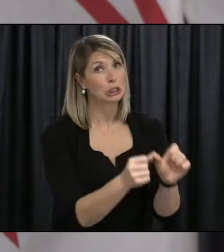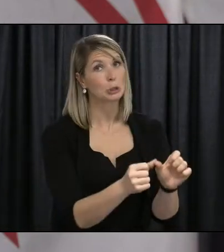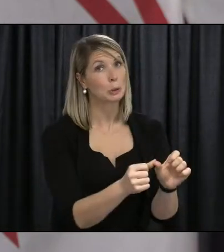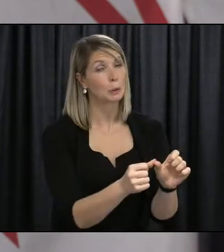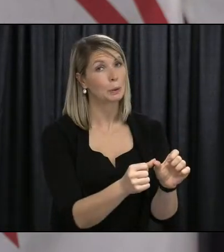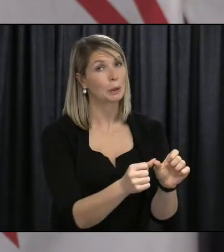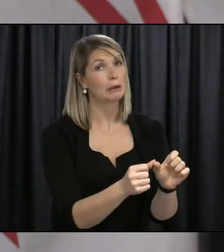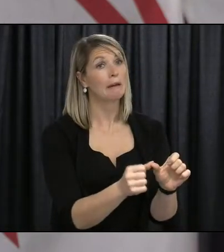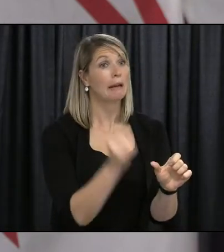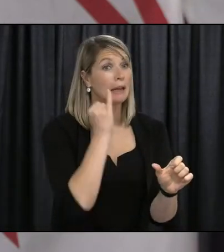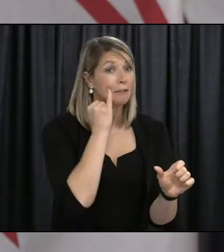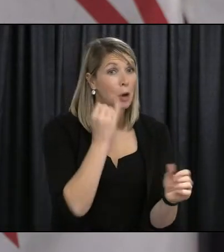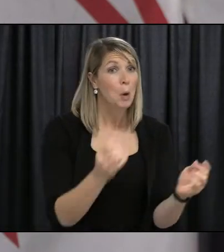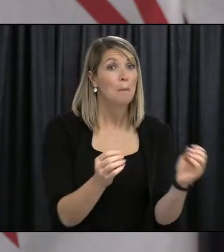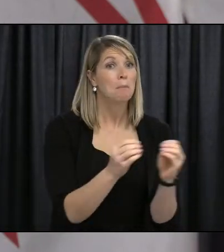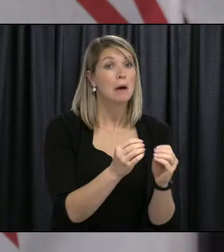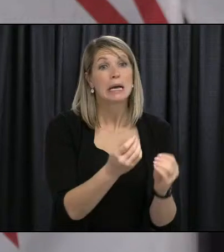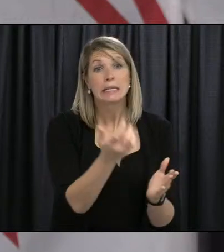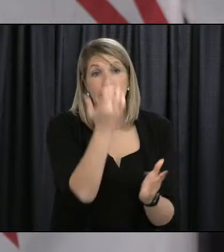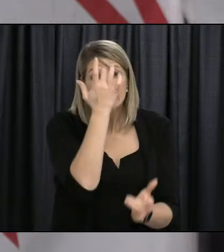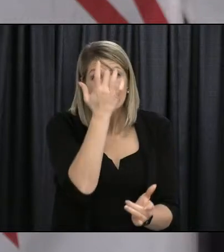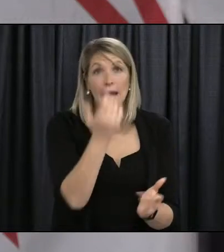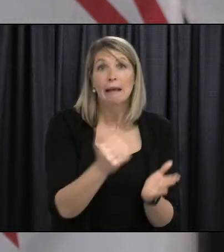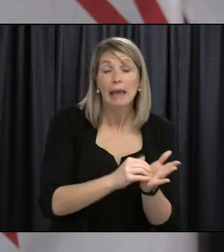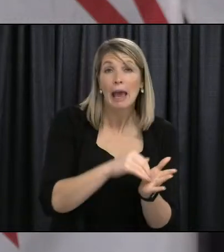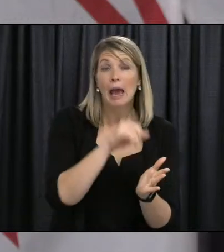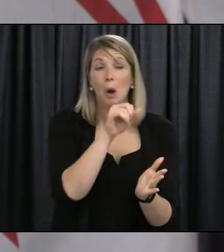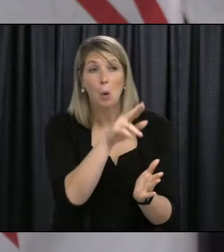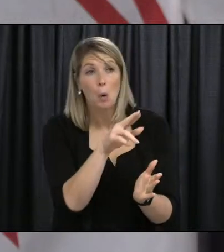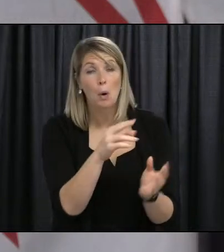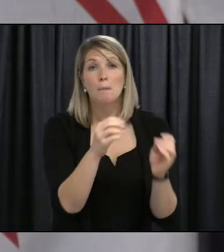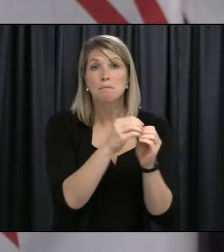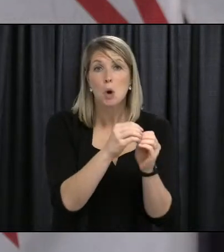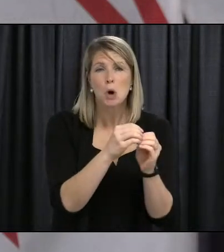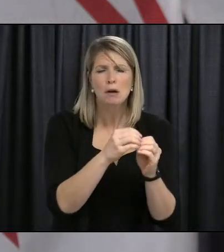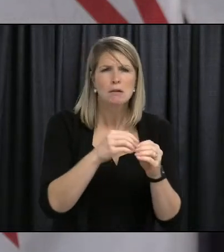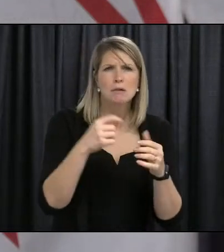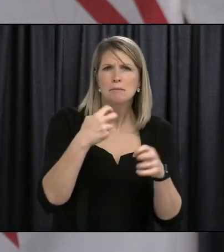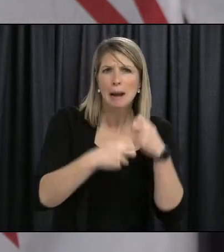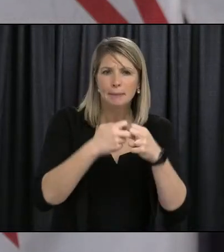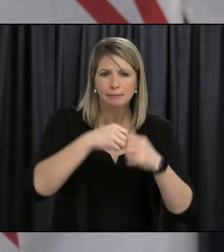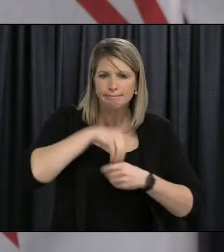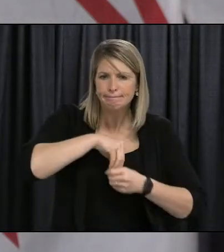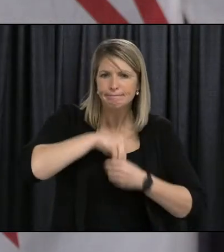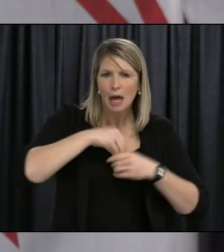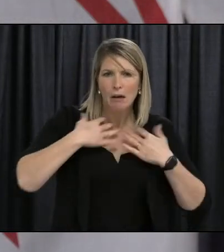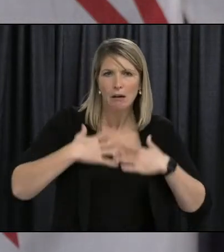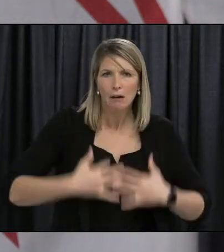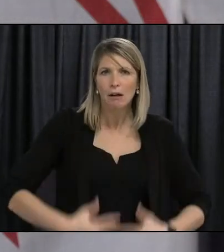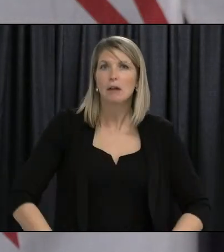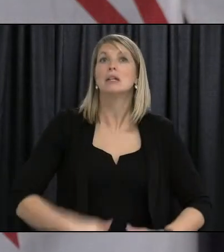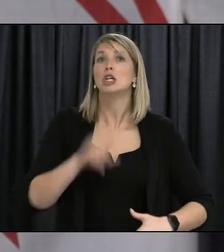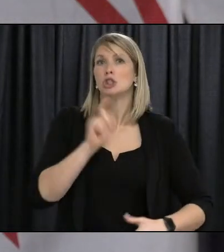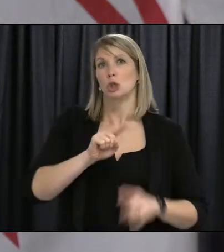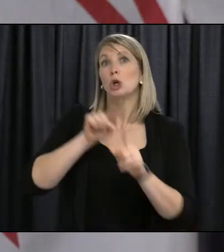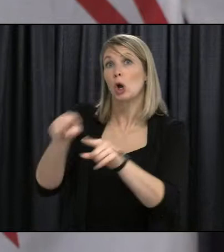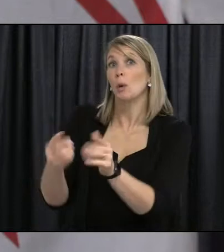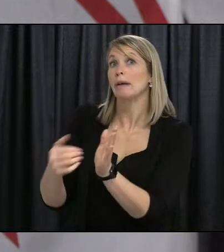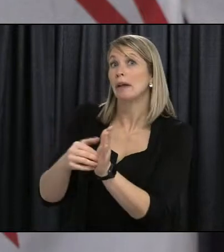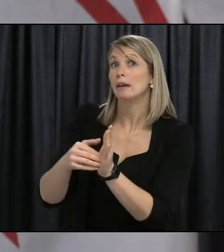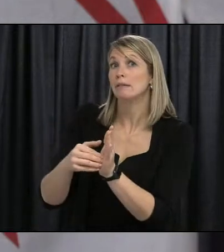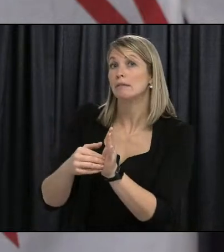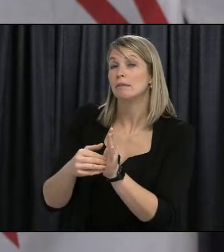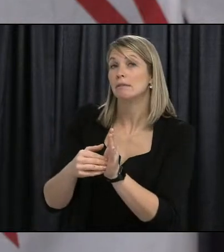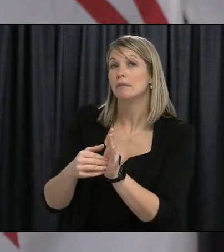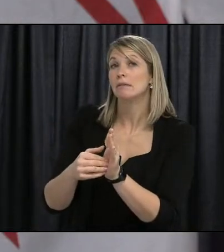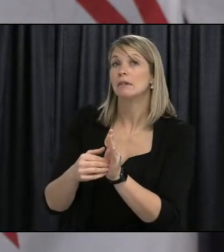later date, they should still go and get tested again. Anyone who tests positive today with this round of testing,